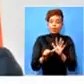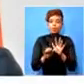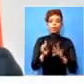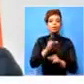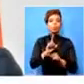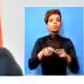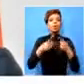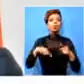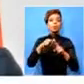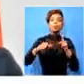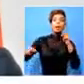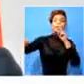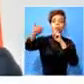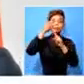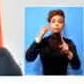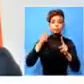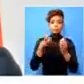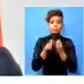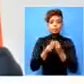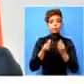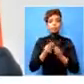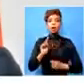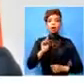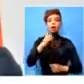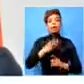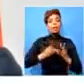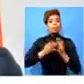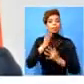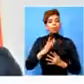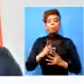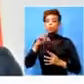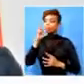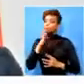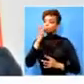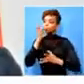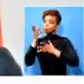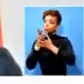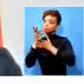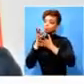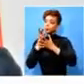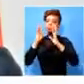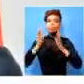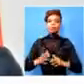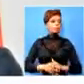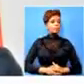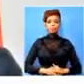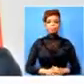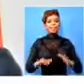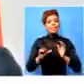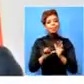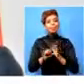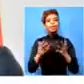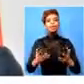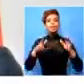or successes or advances only through a word of mouth. It is important for our people to